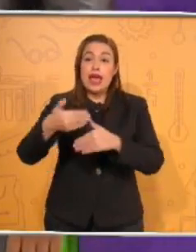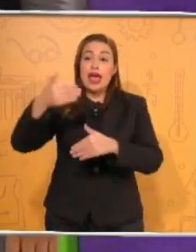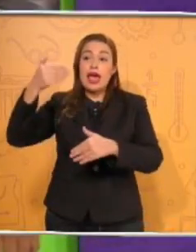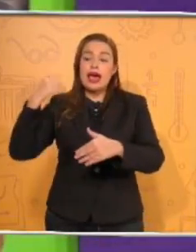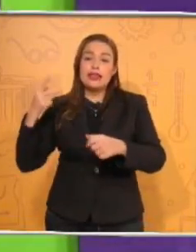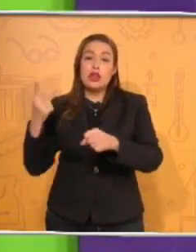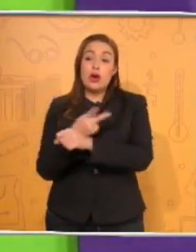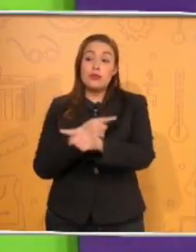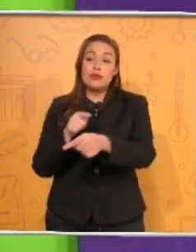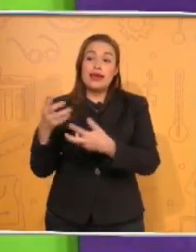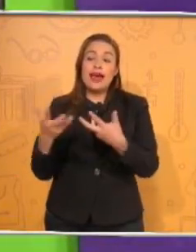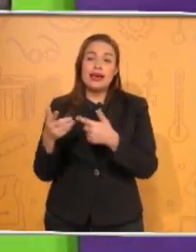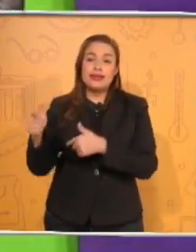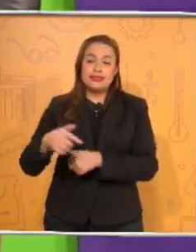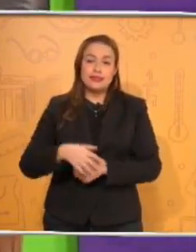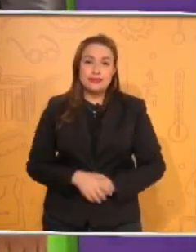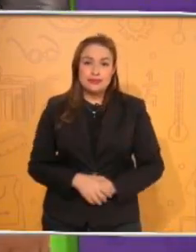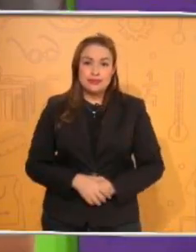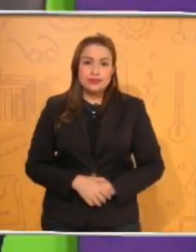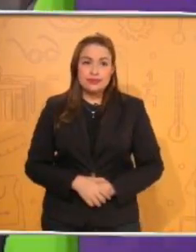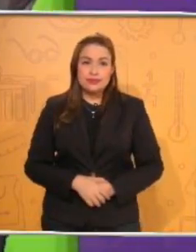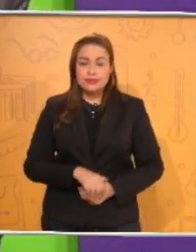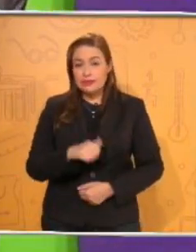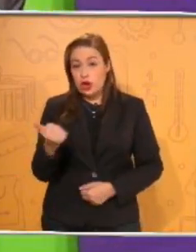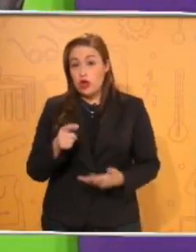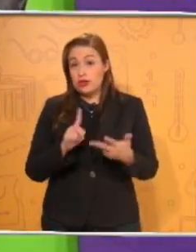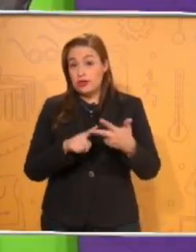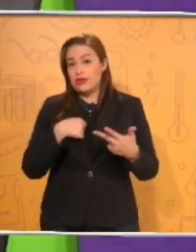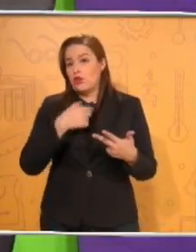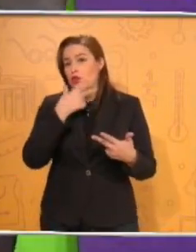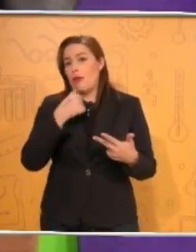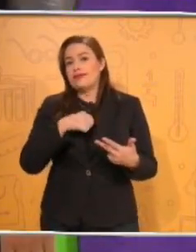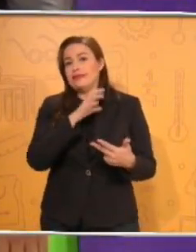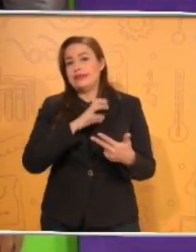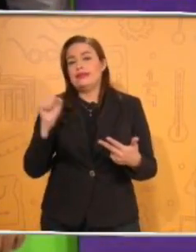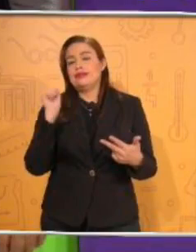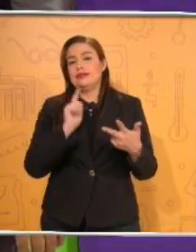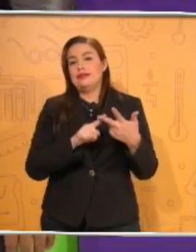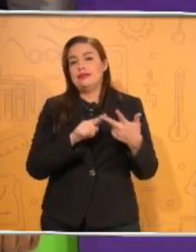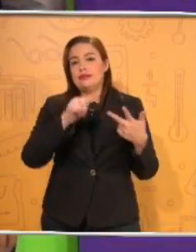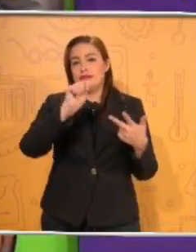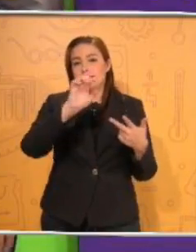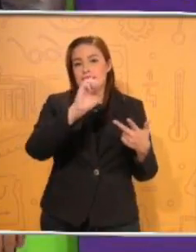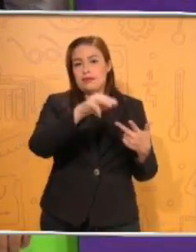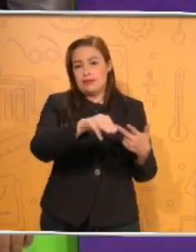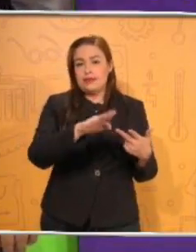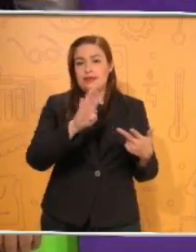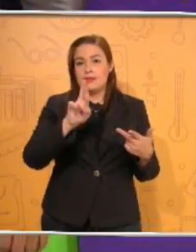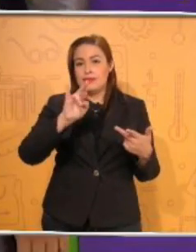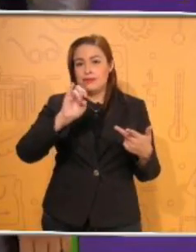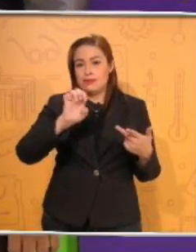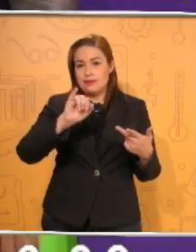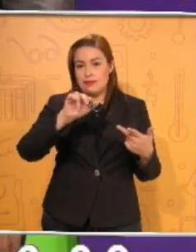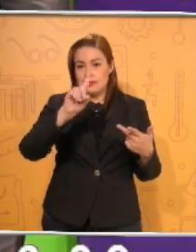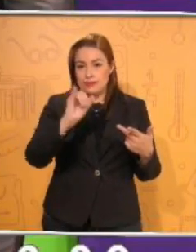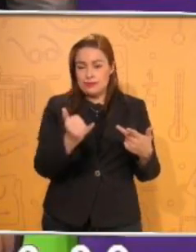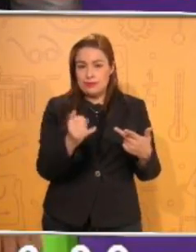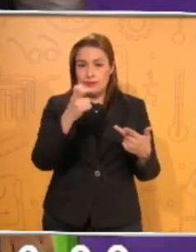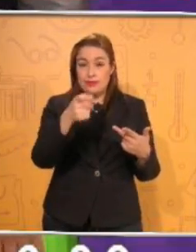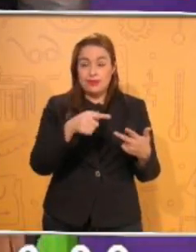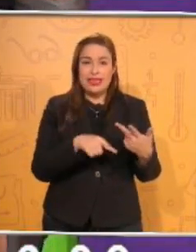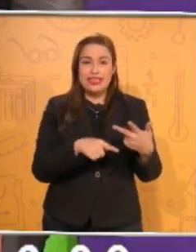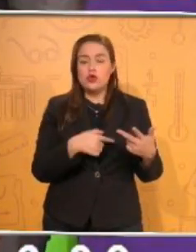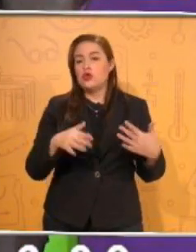One of my favorite sportmen, Tom Brady, from the Pats. Tom